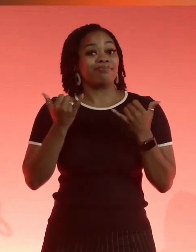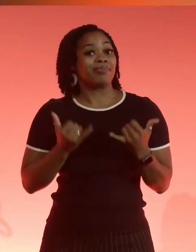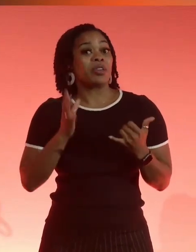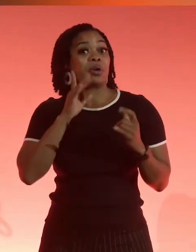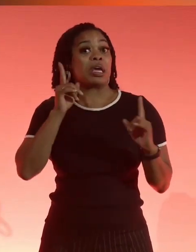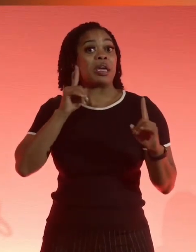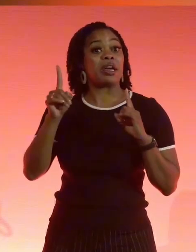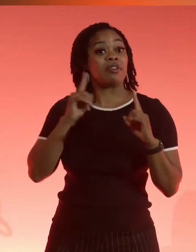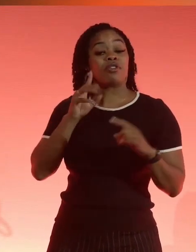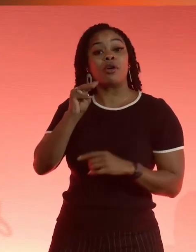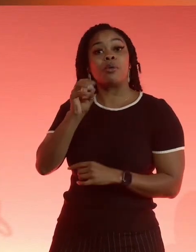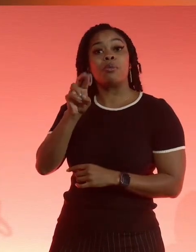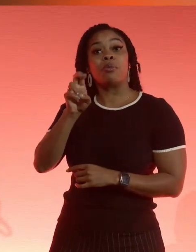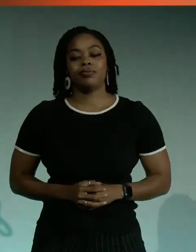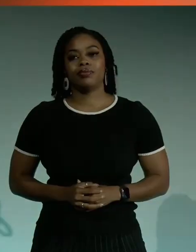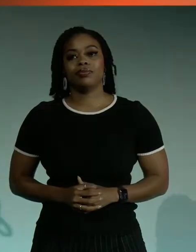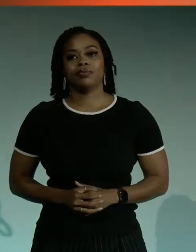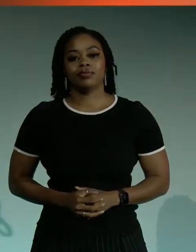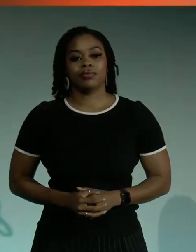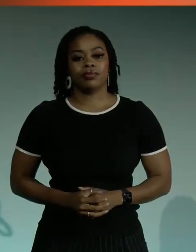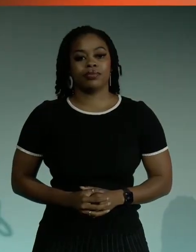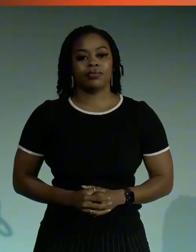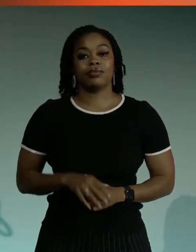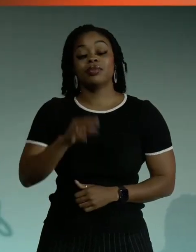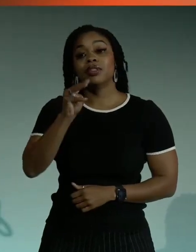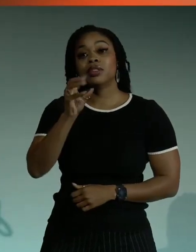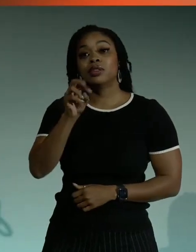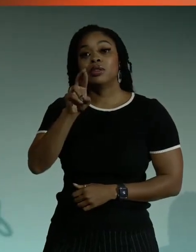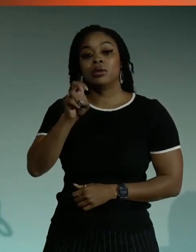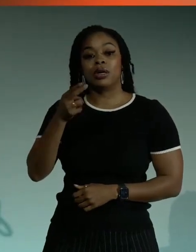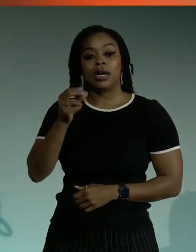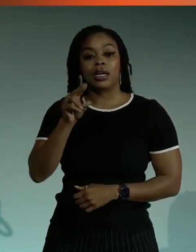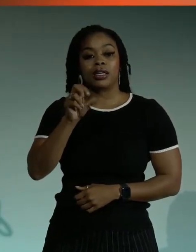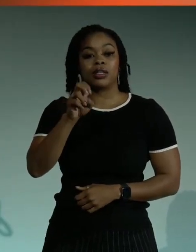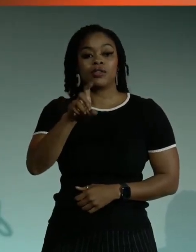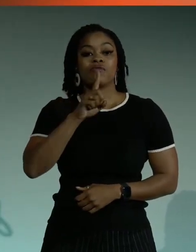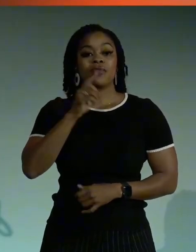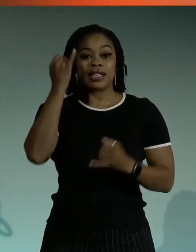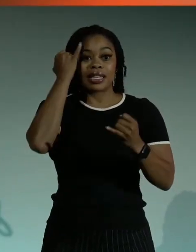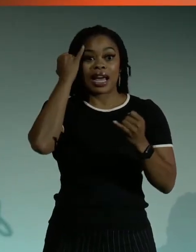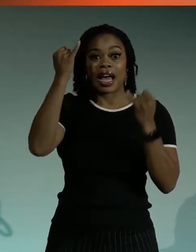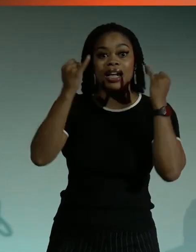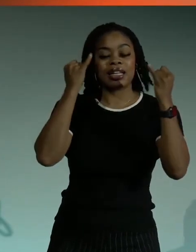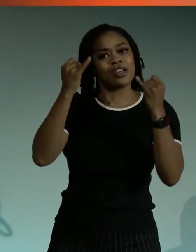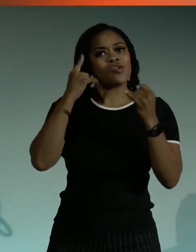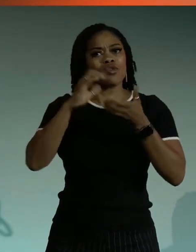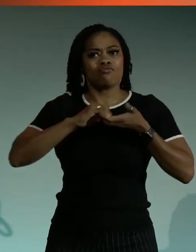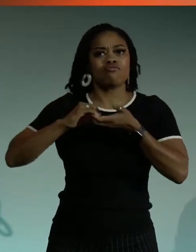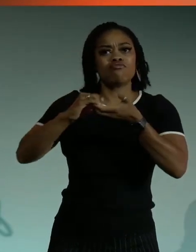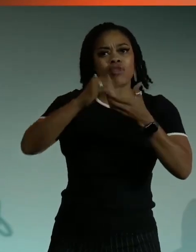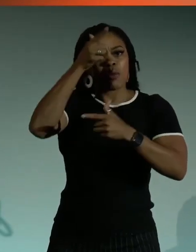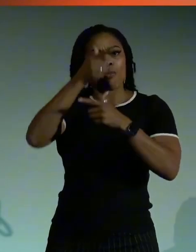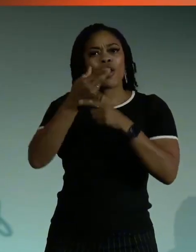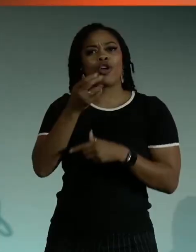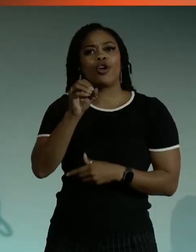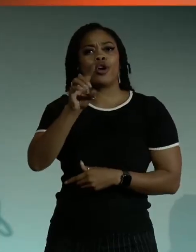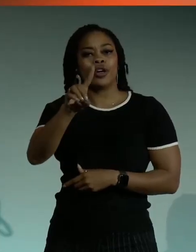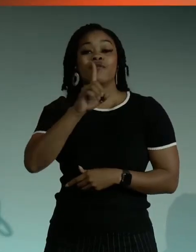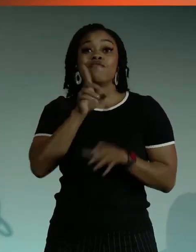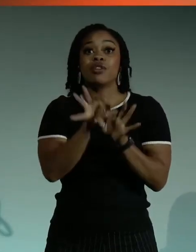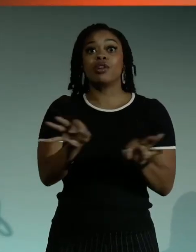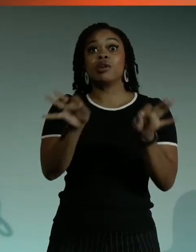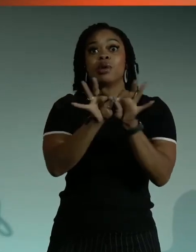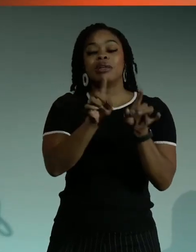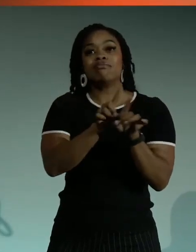from Morehouse College on how they're doing this. Morehouse is really steeped in this idea and concept of brotherhood. So it's really important that